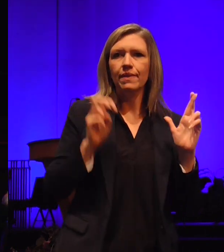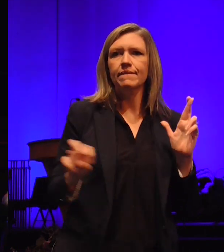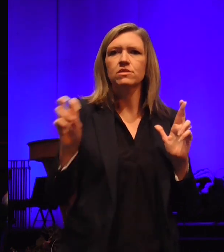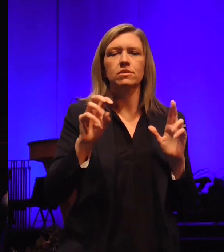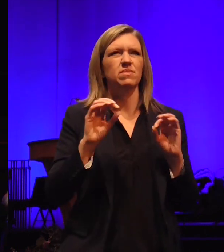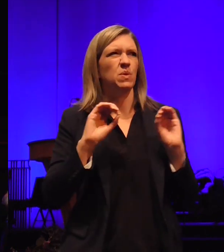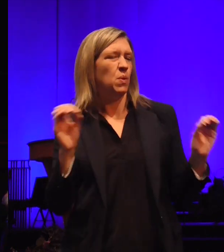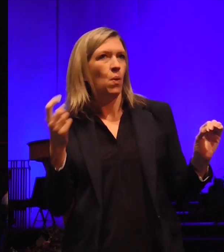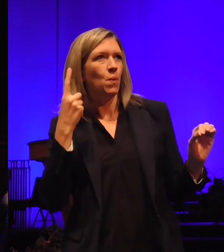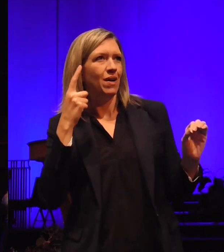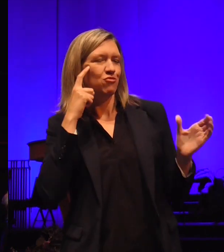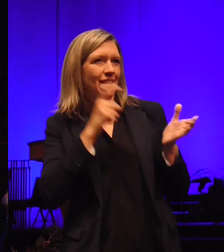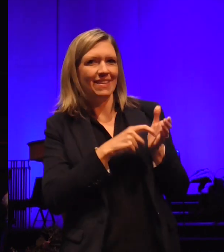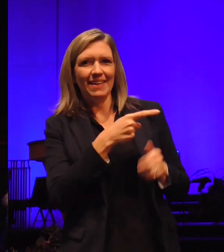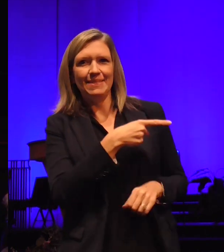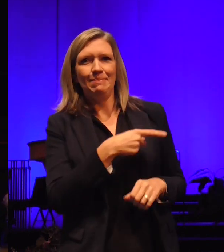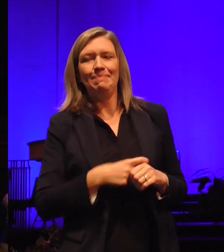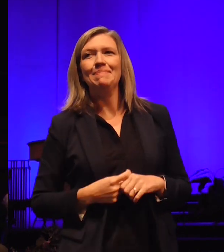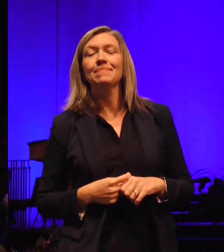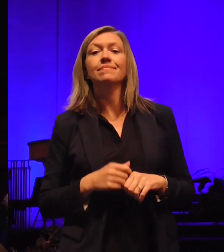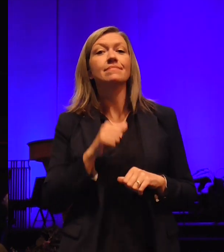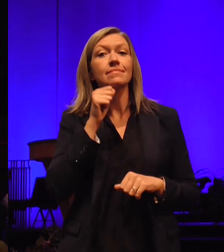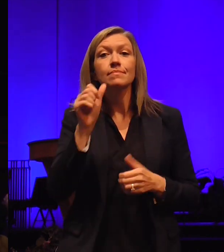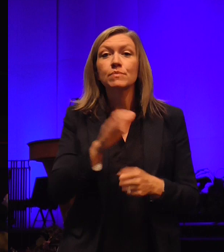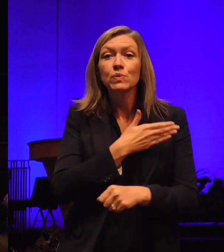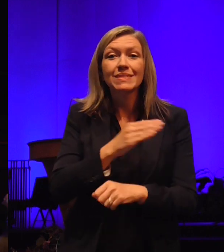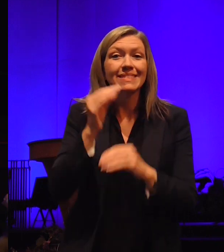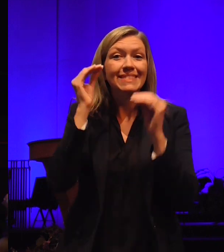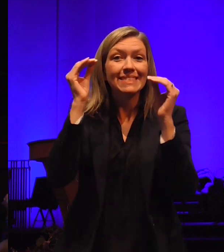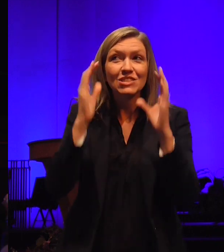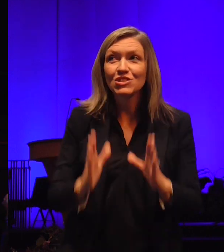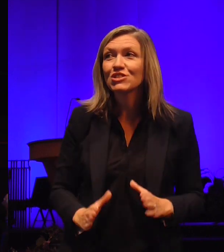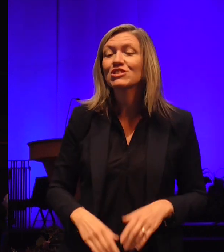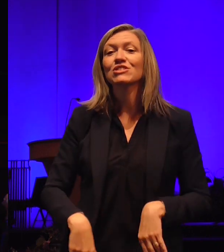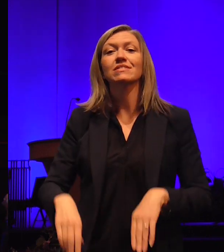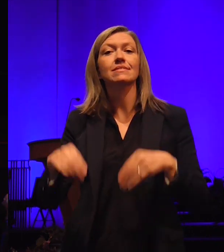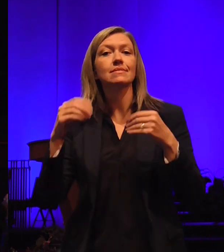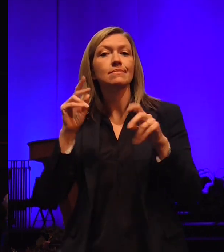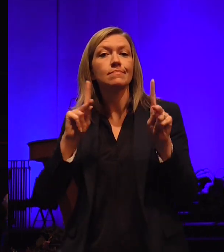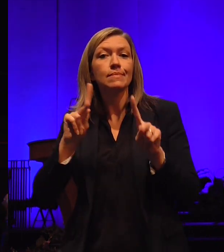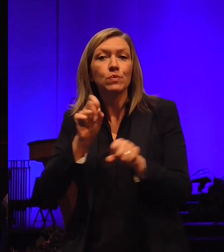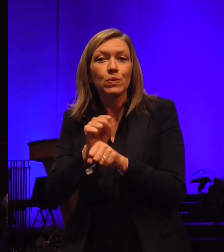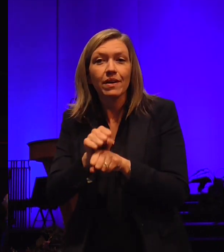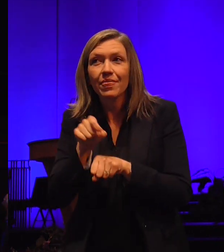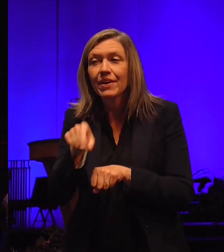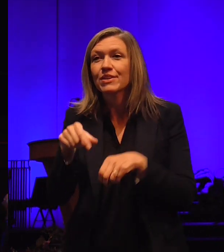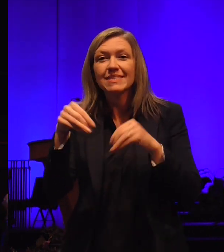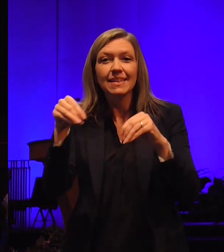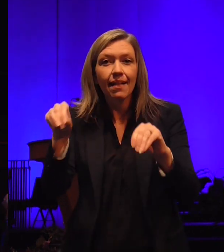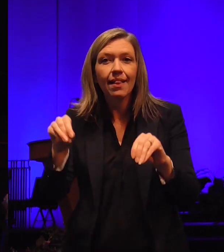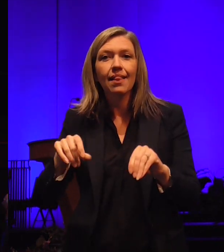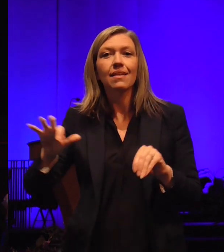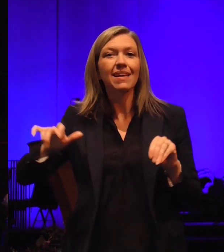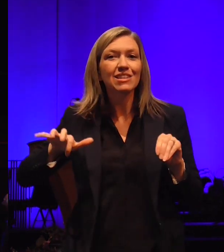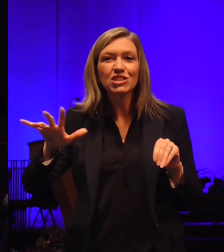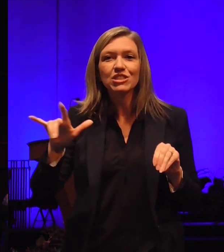no one recognized him. Not the music teachers, not the salespeople, not the